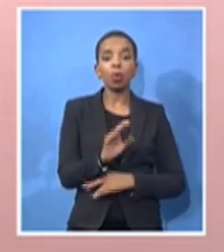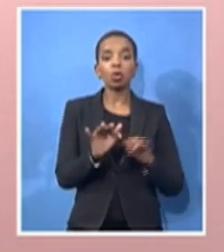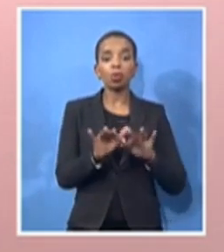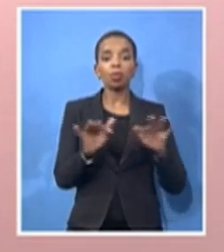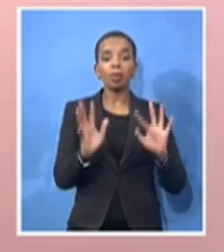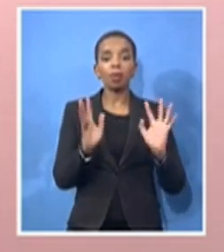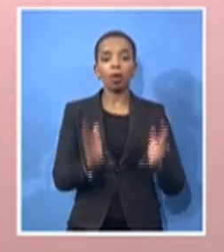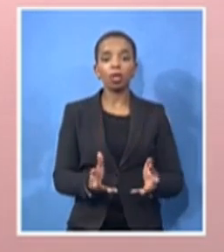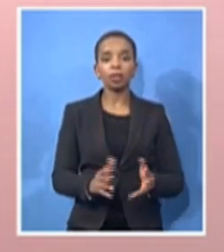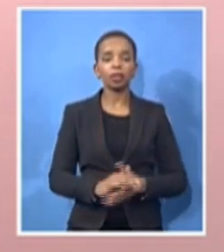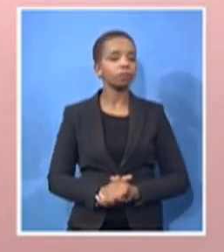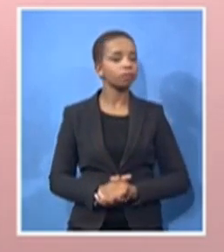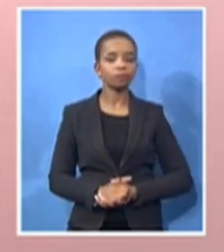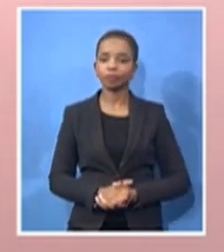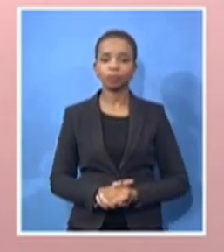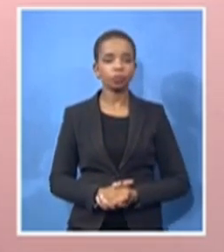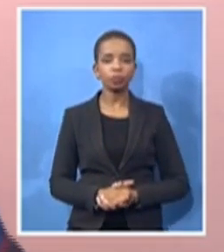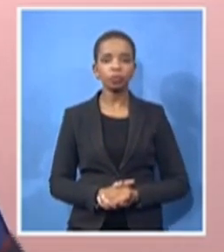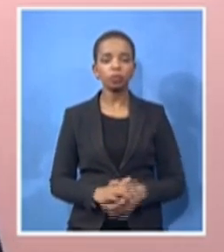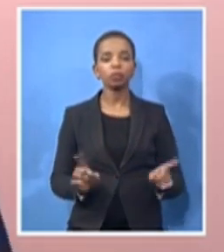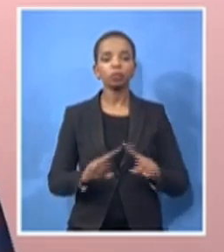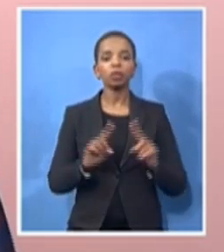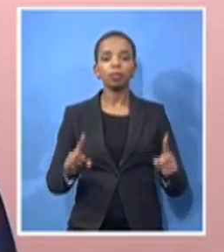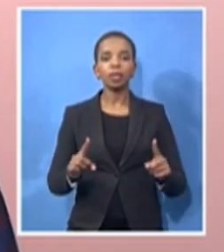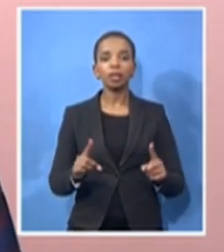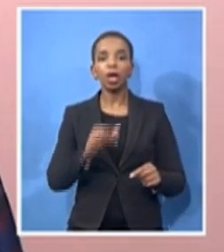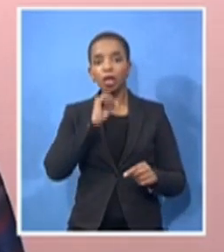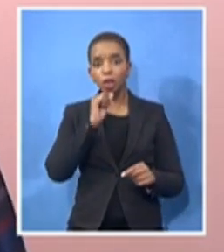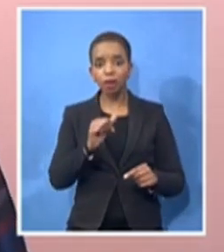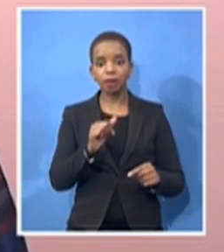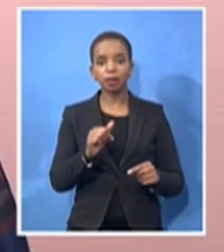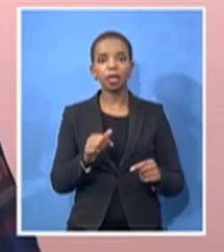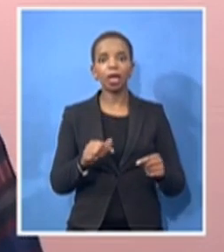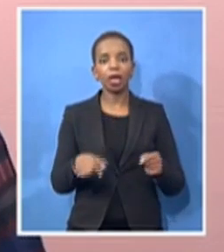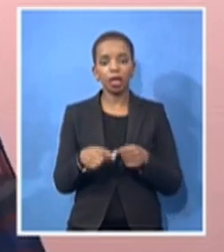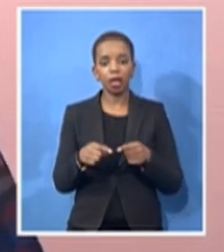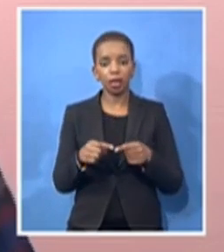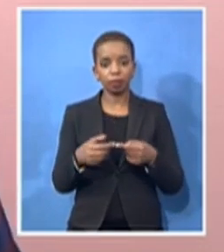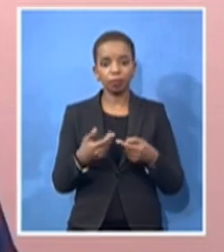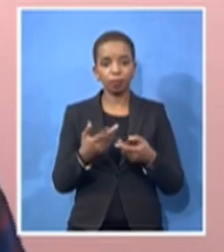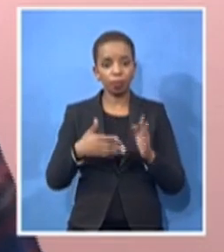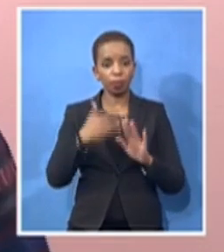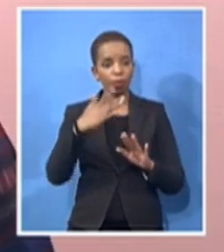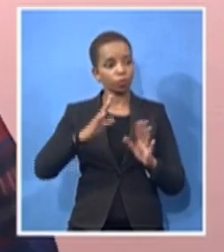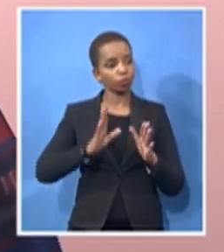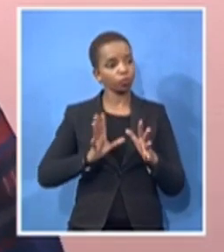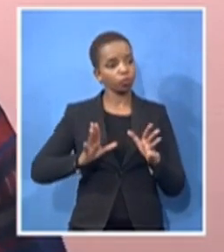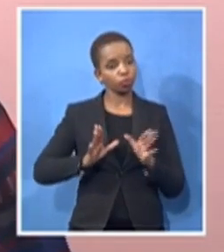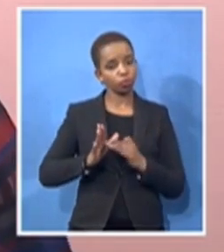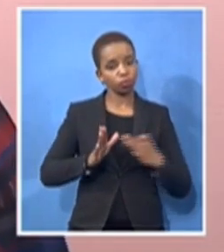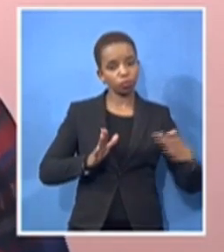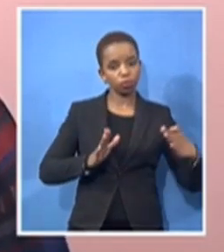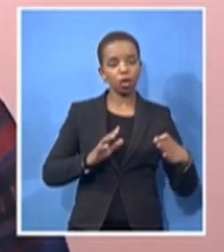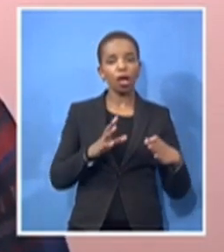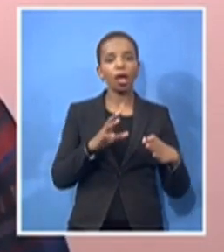the cluster that goes right into the Vaal. It is actually the anchor of the